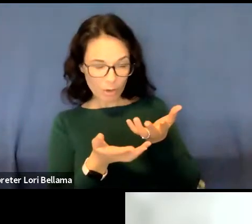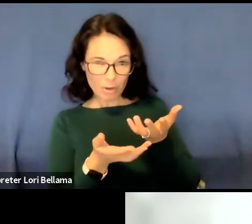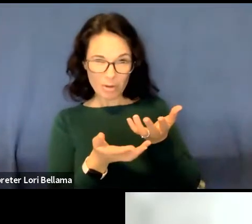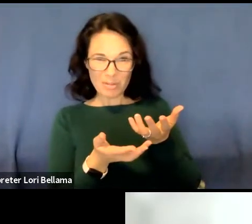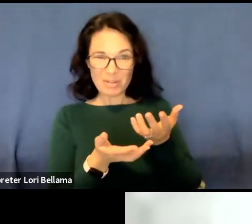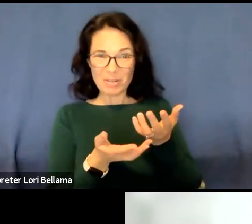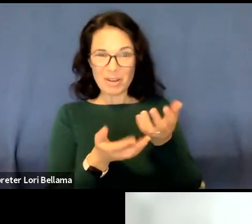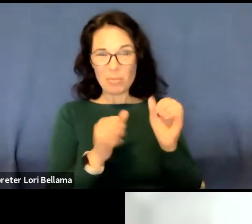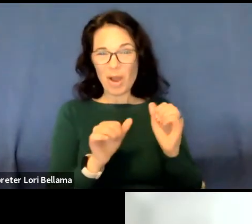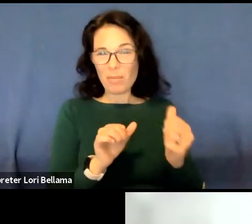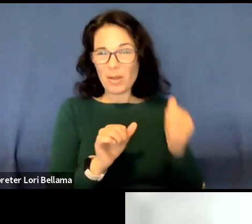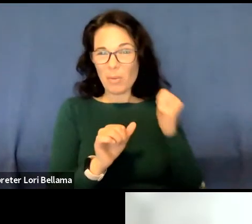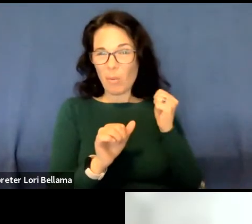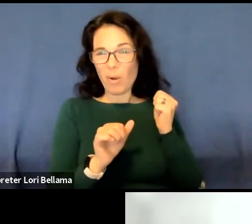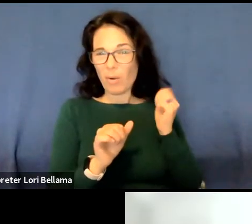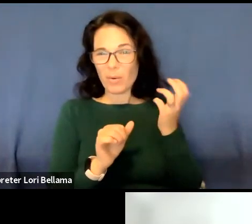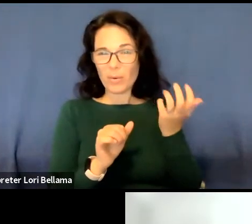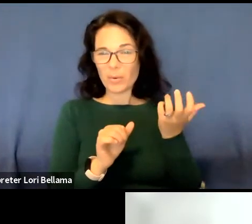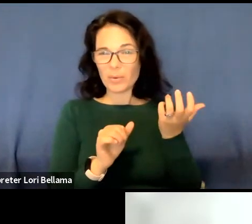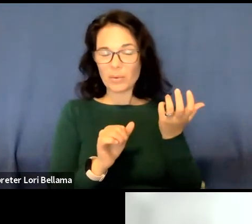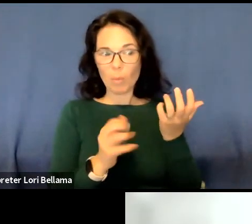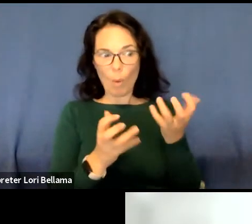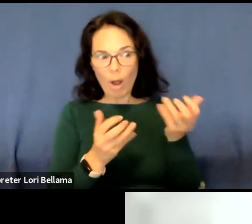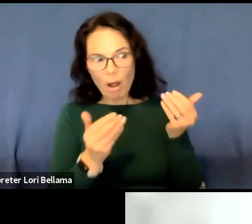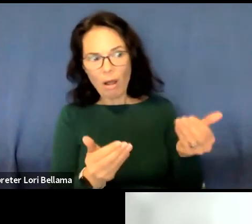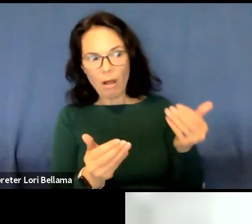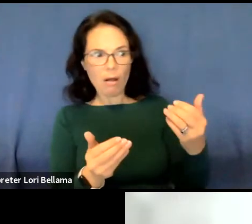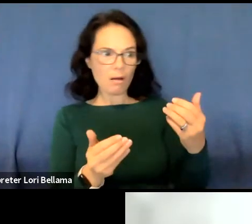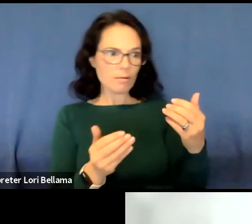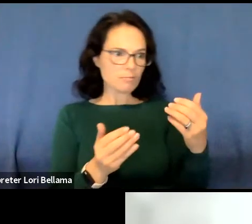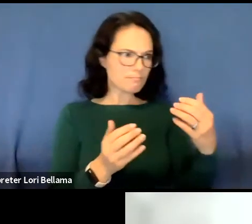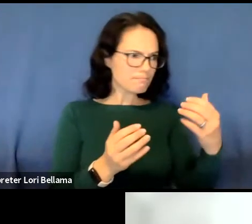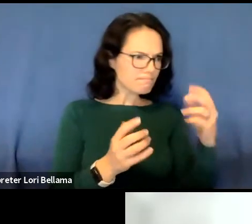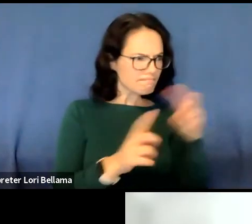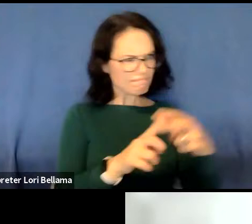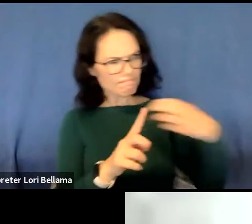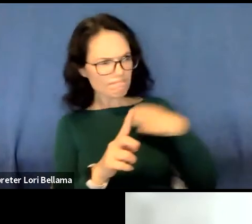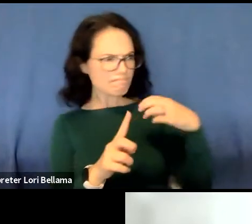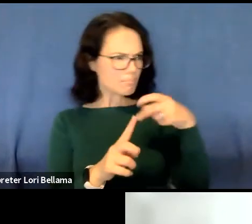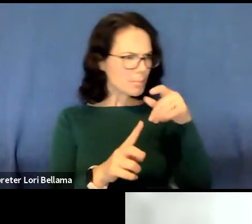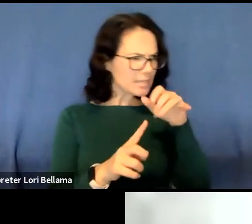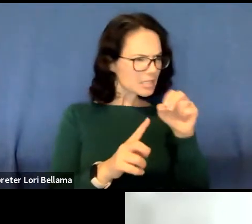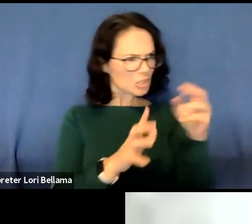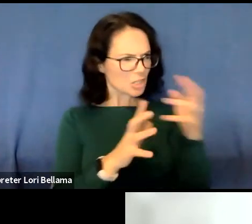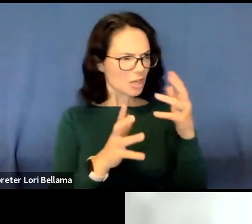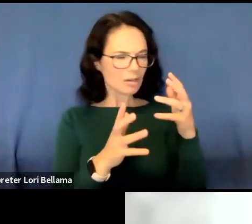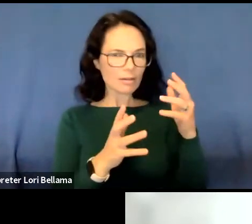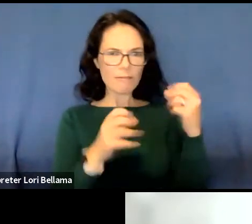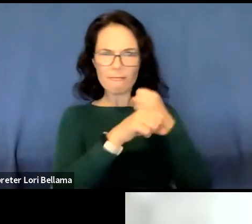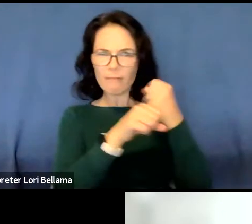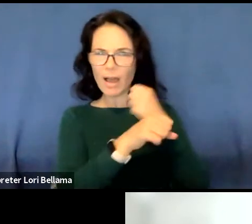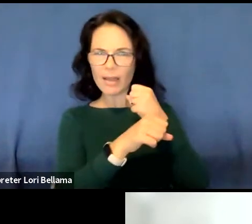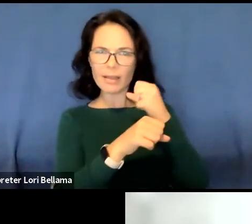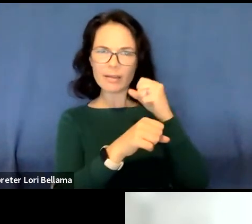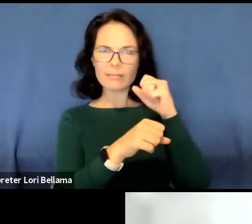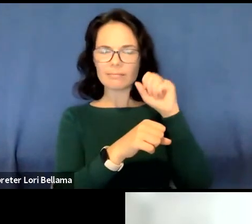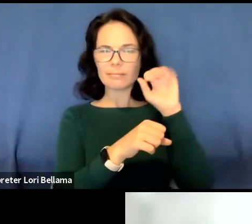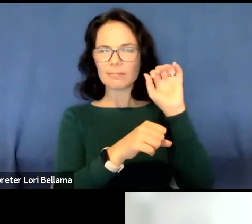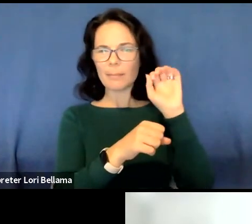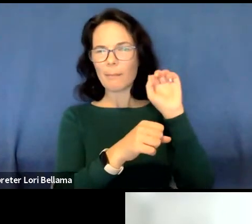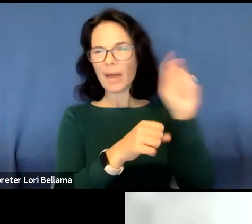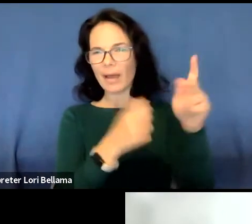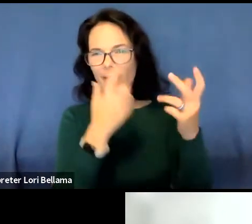want to sign to go ahead and petition to fight that, whether it be